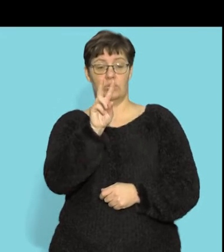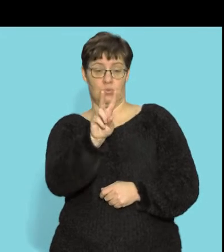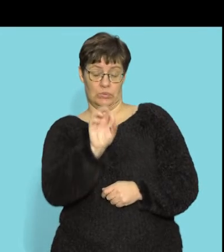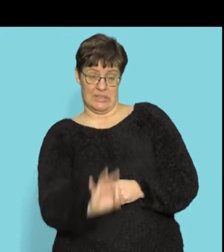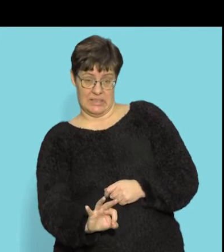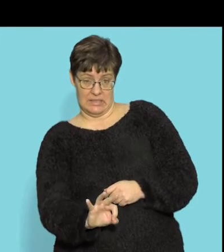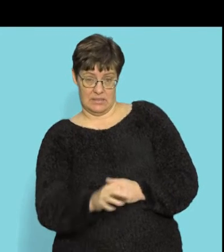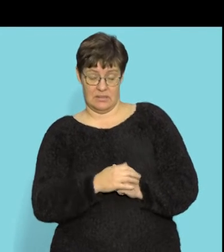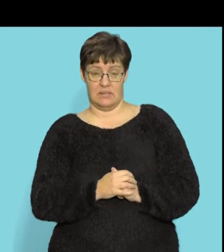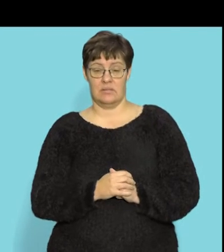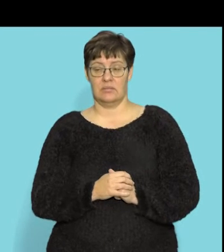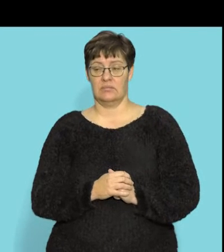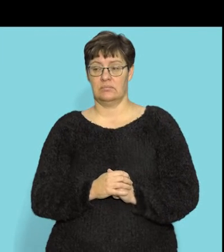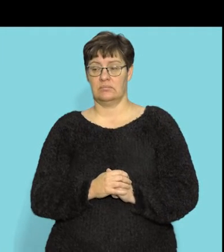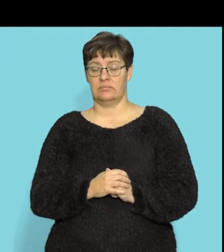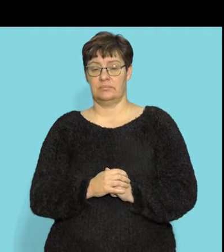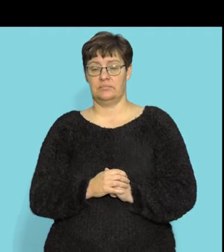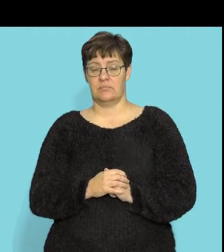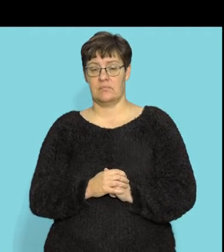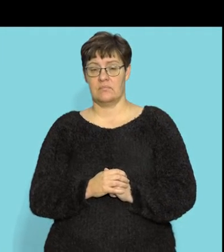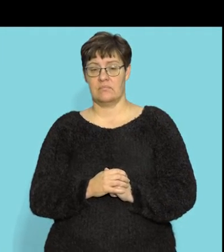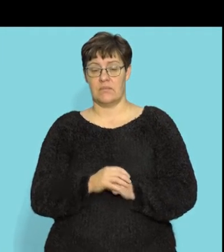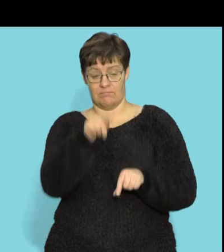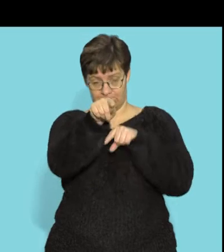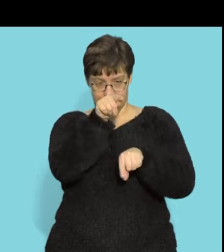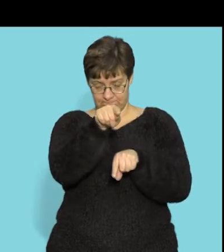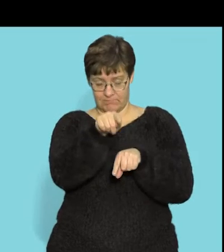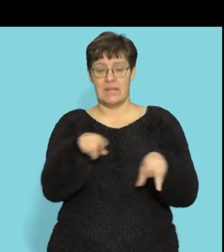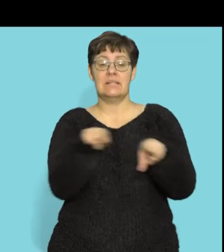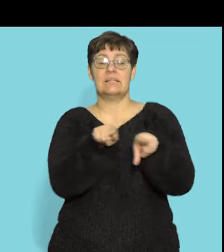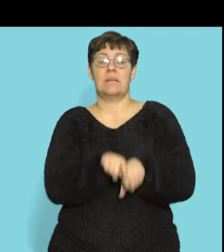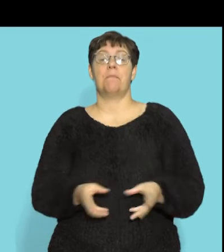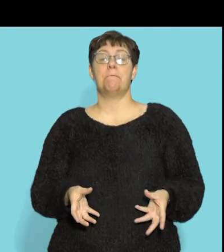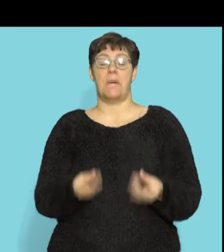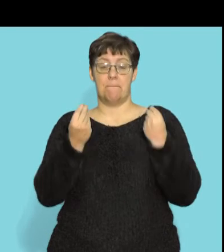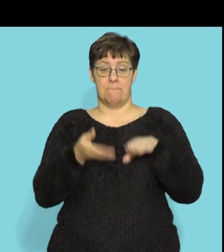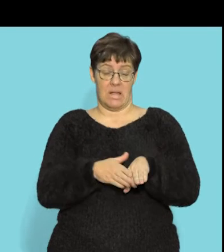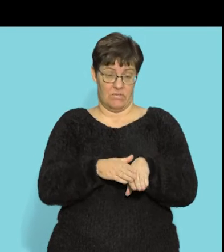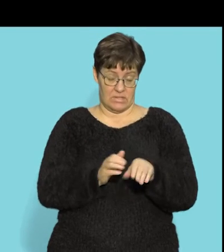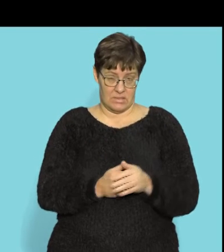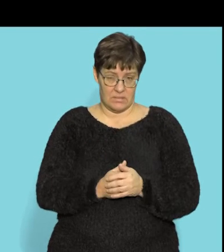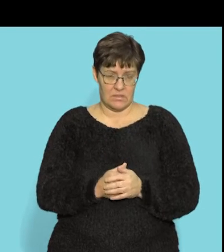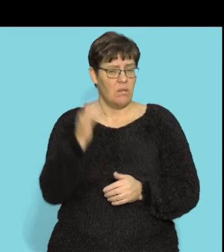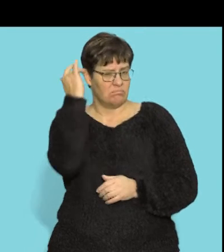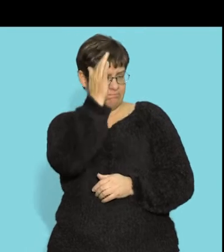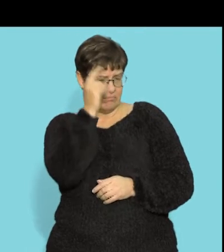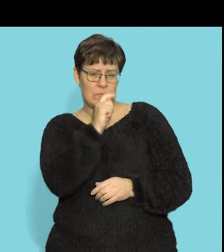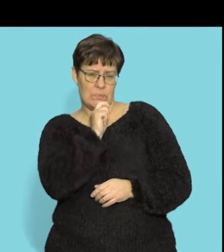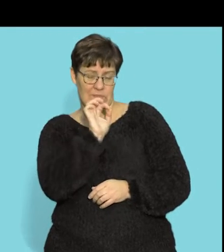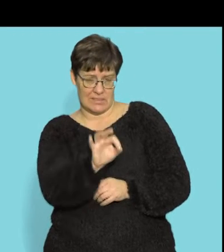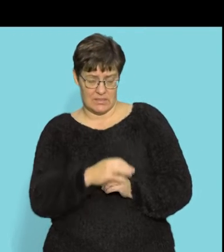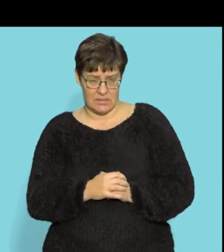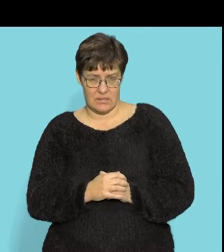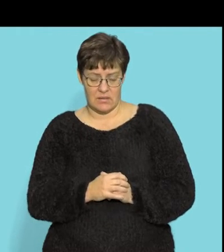and bulb 3. And actually, they receive the same amount of current. Right. So that's the thinking that we're going to use.